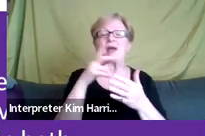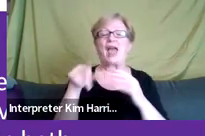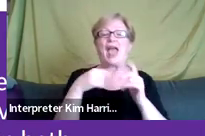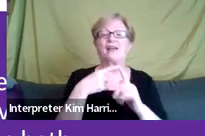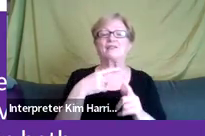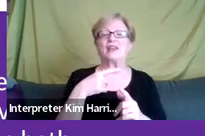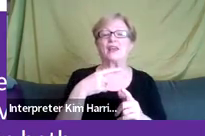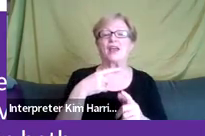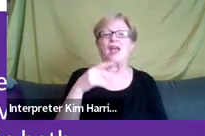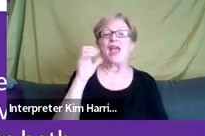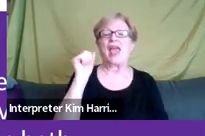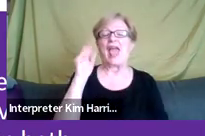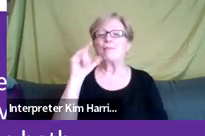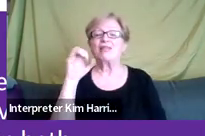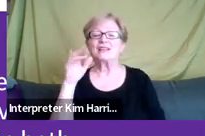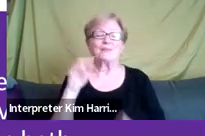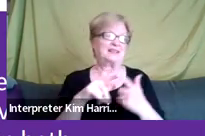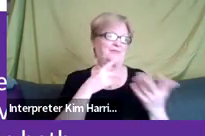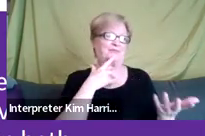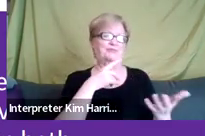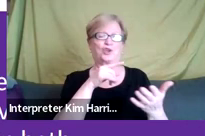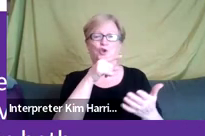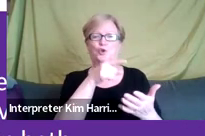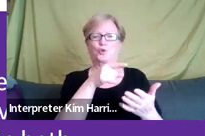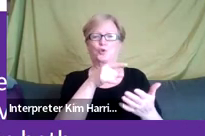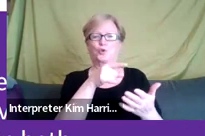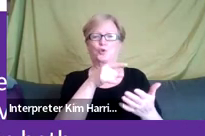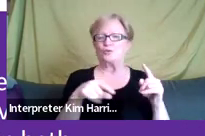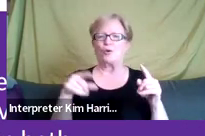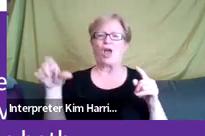experienced. I would say